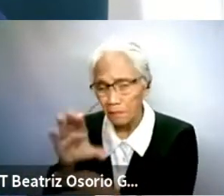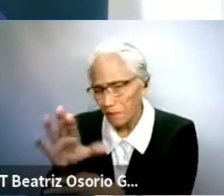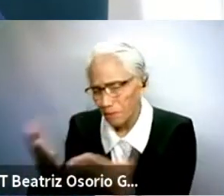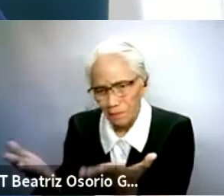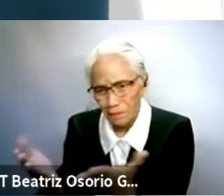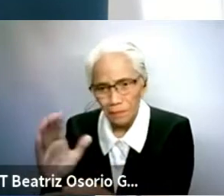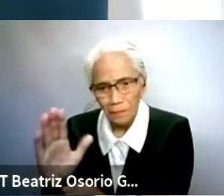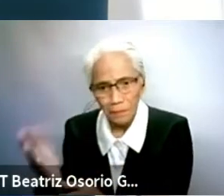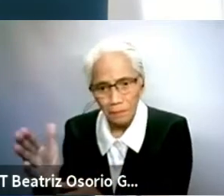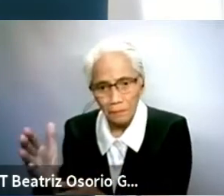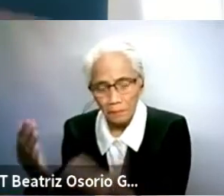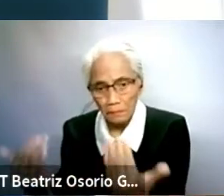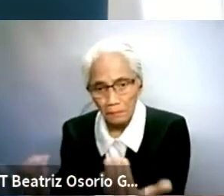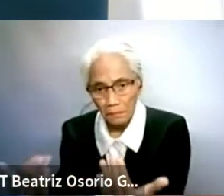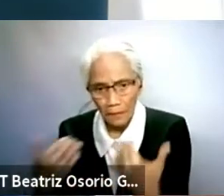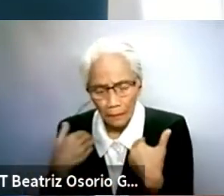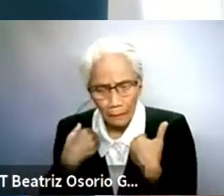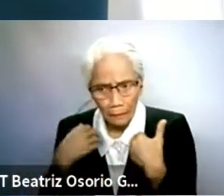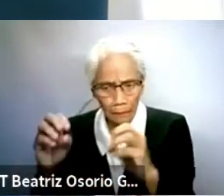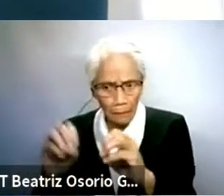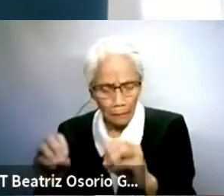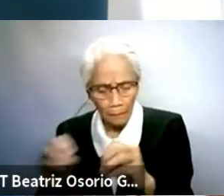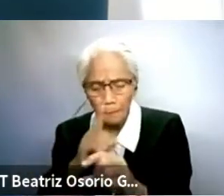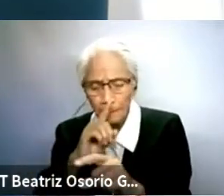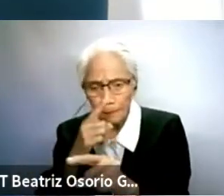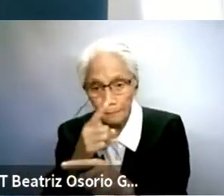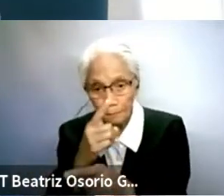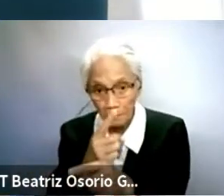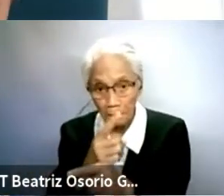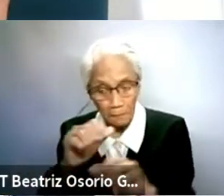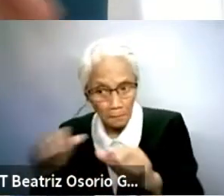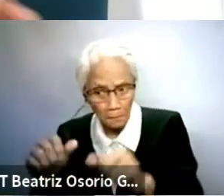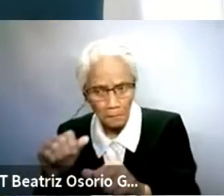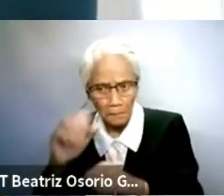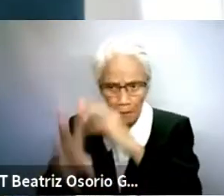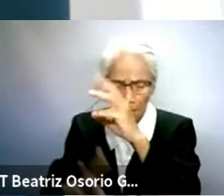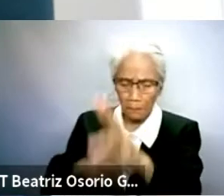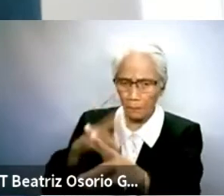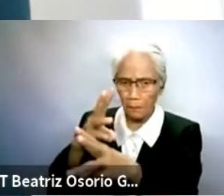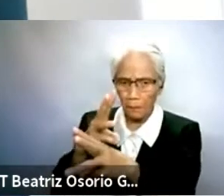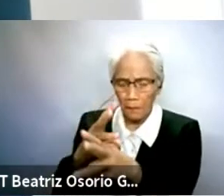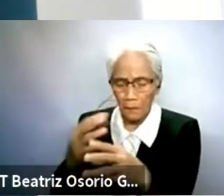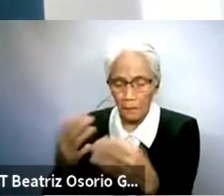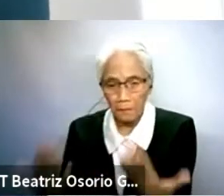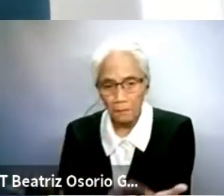step removed, but I have seen it absolutely in action around the world and it makes a remarkable difference.